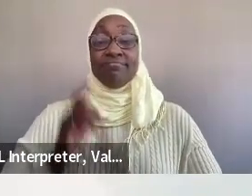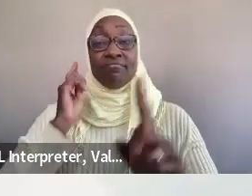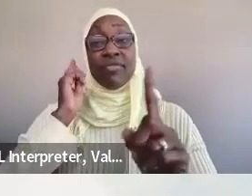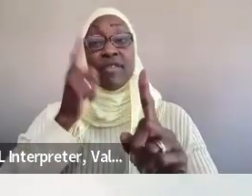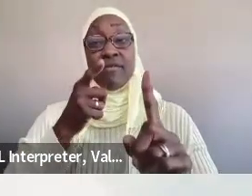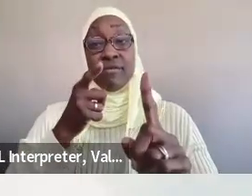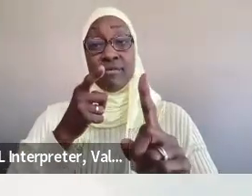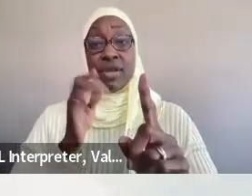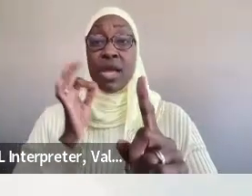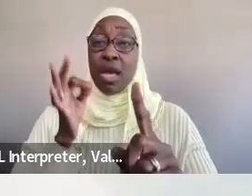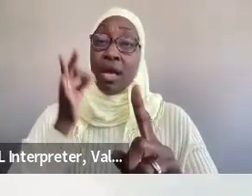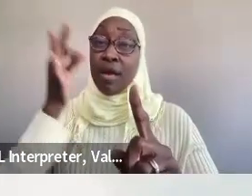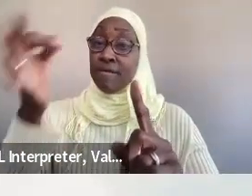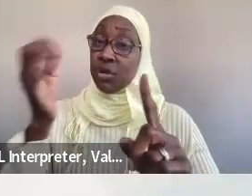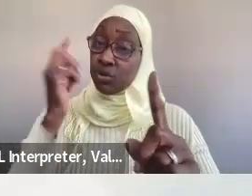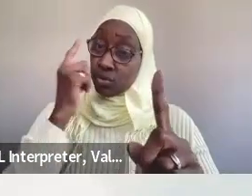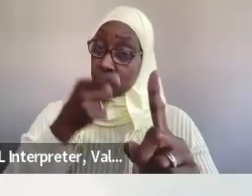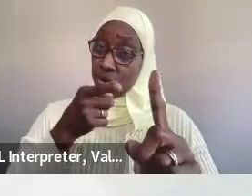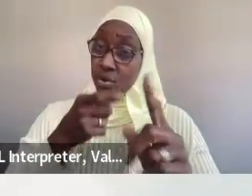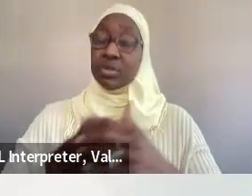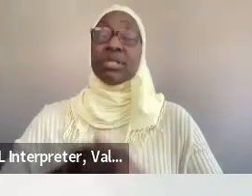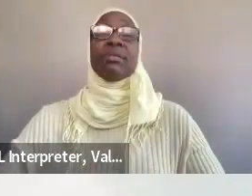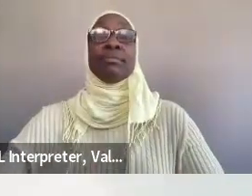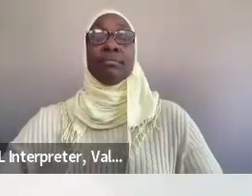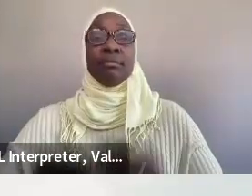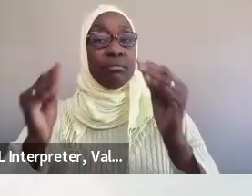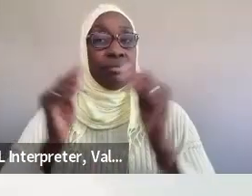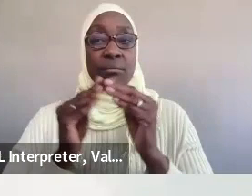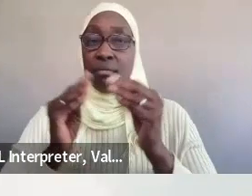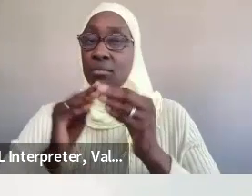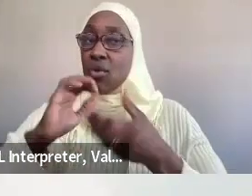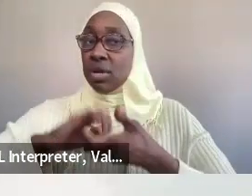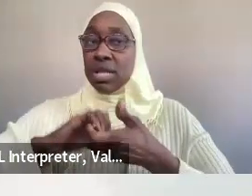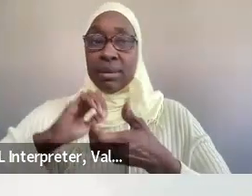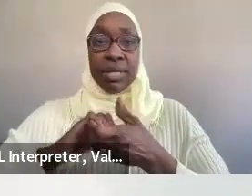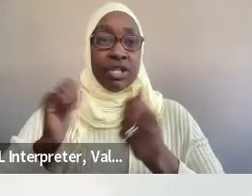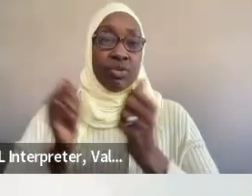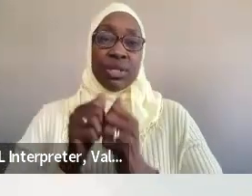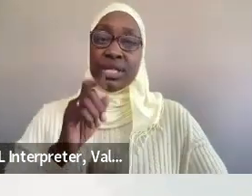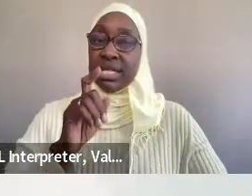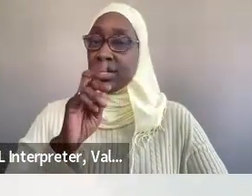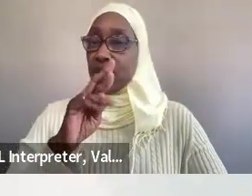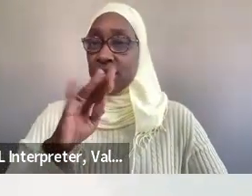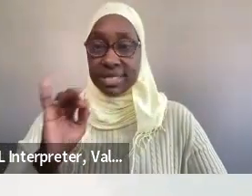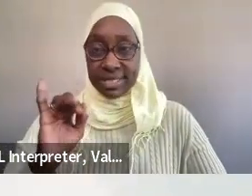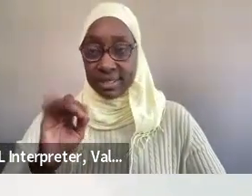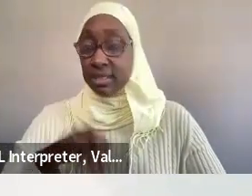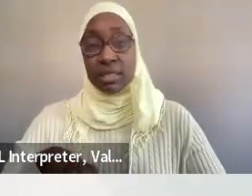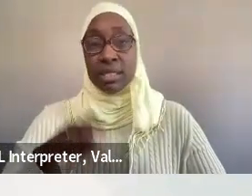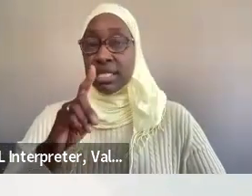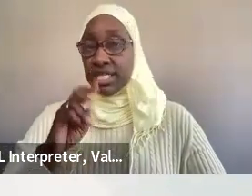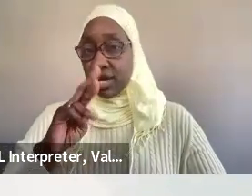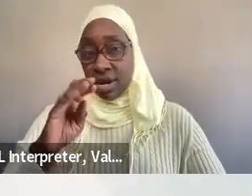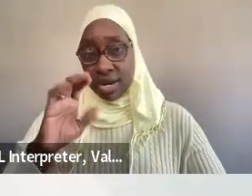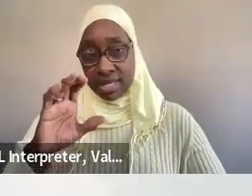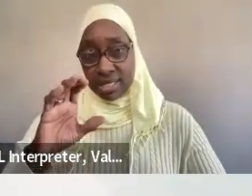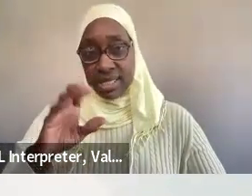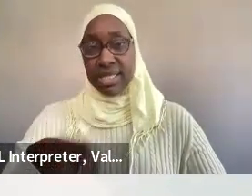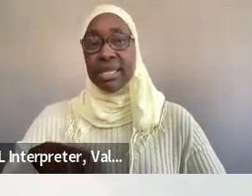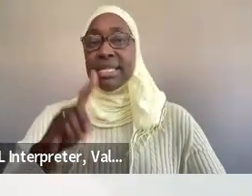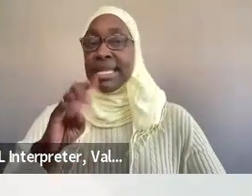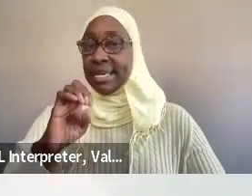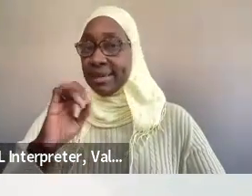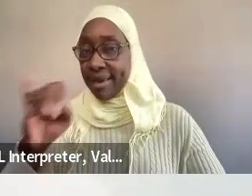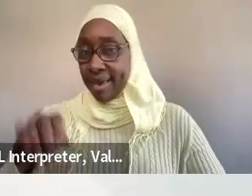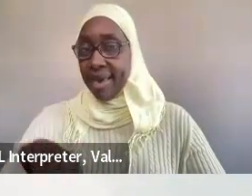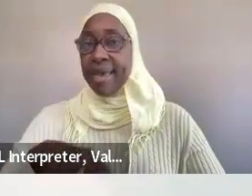one big thing is definitely further collaboration with the DRC, as well as the Diversity, Equity, and Inclusion Office, along with